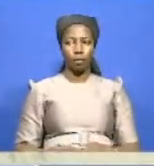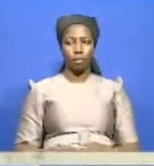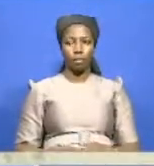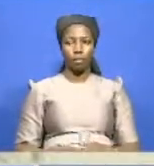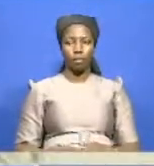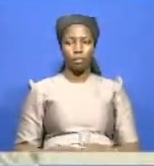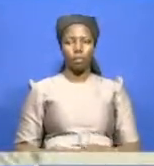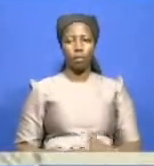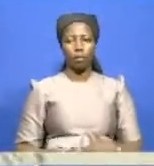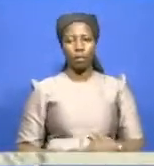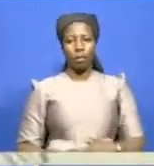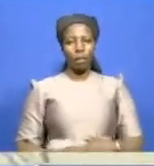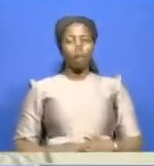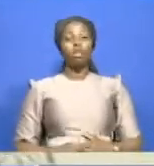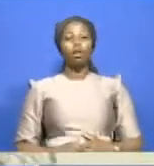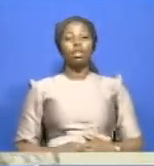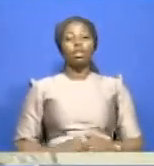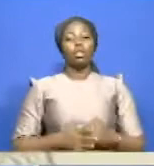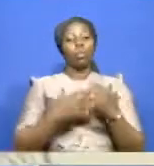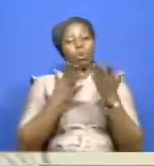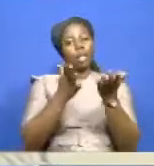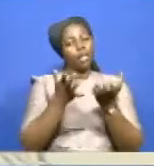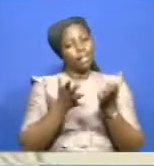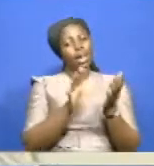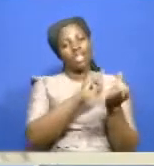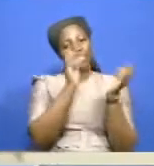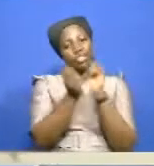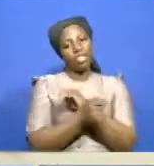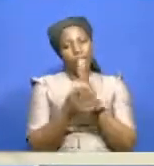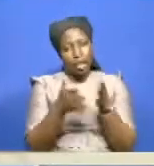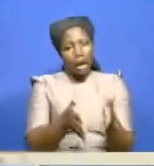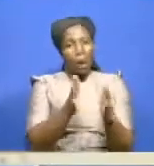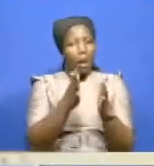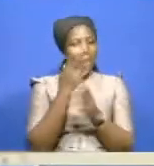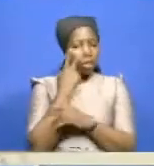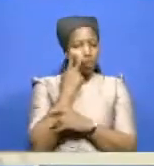We need a paradigm shift in the way we look at this, this whole thing.